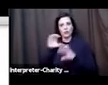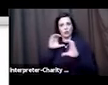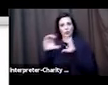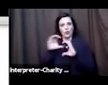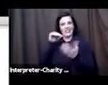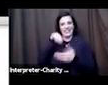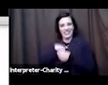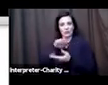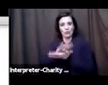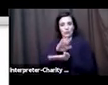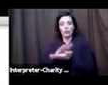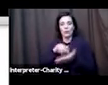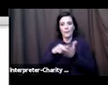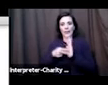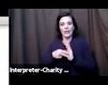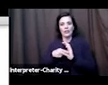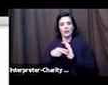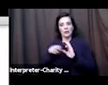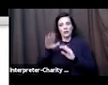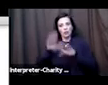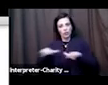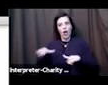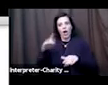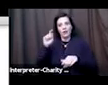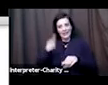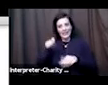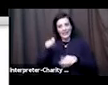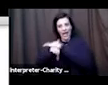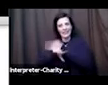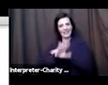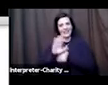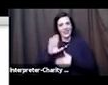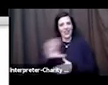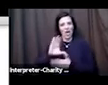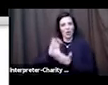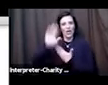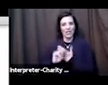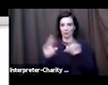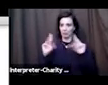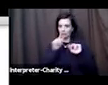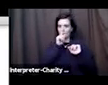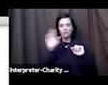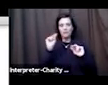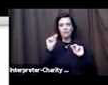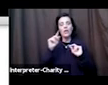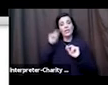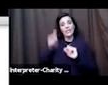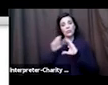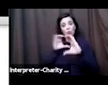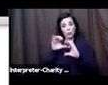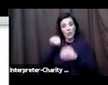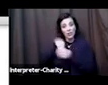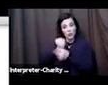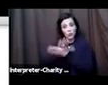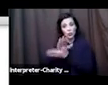the child needs to be able to communicate at school to access their curriculum. It's they need to be able to communicate at school to be able